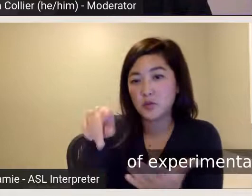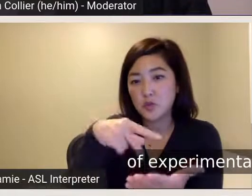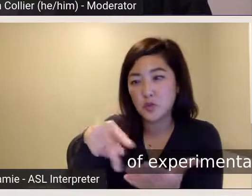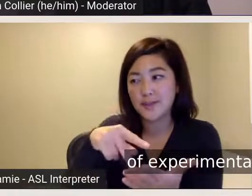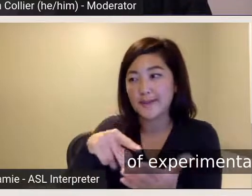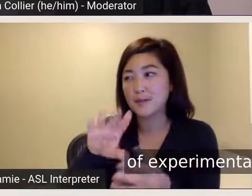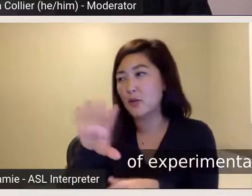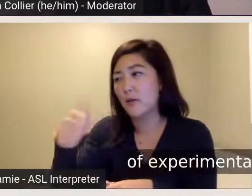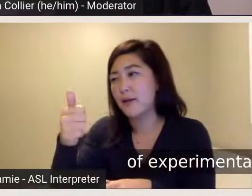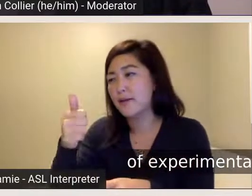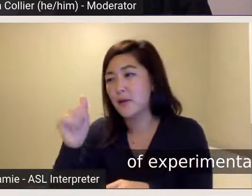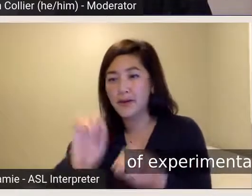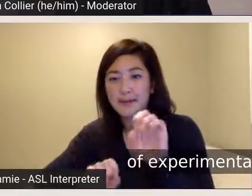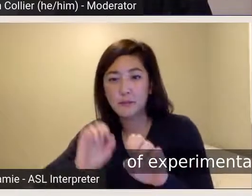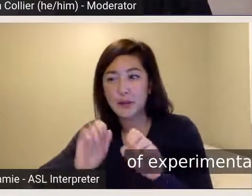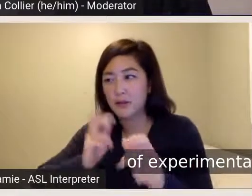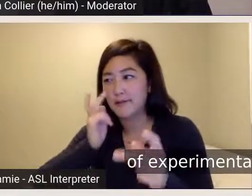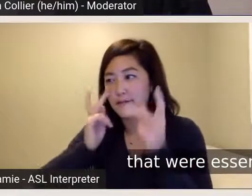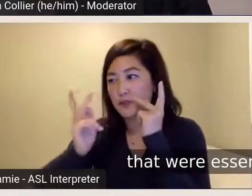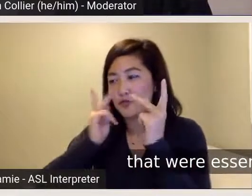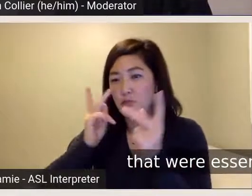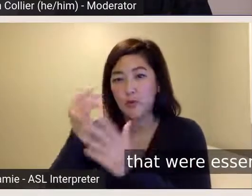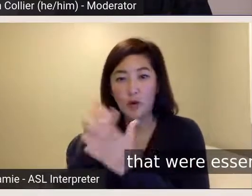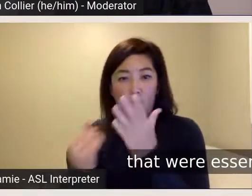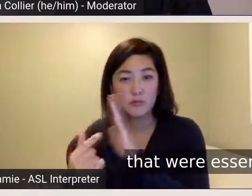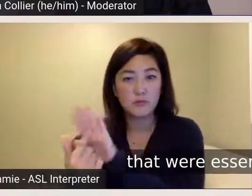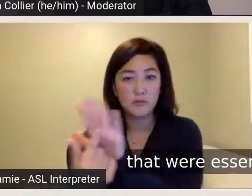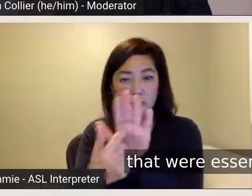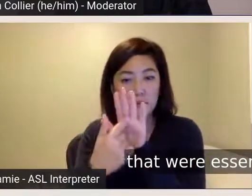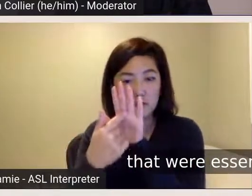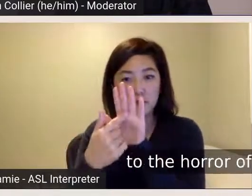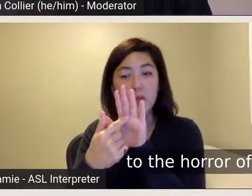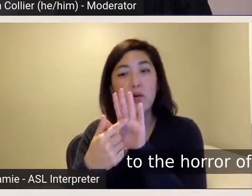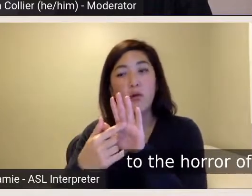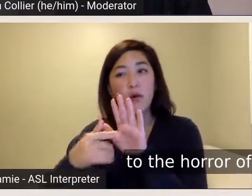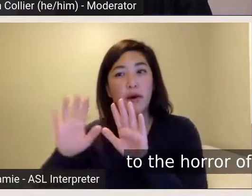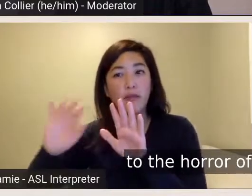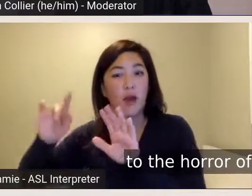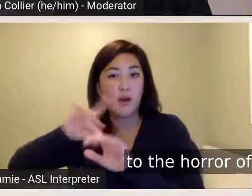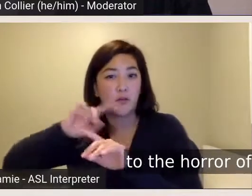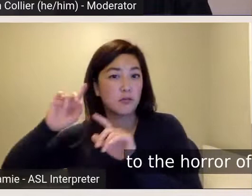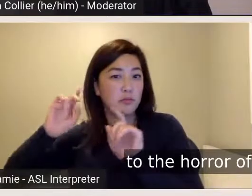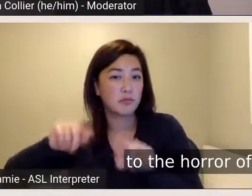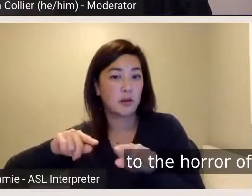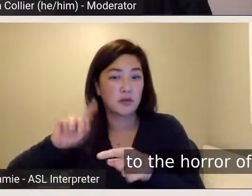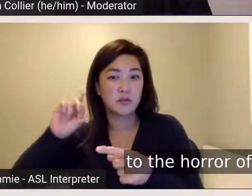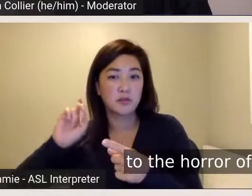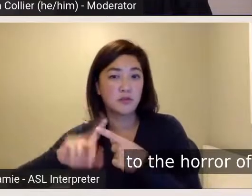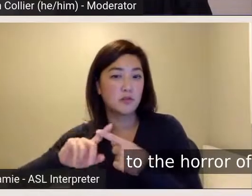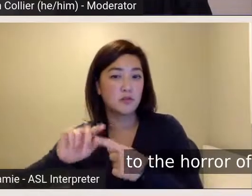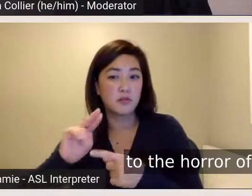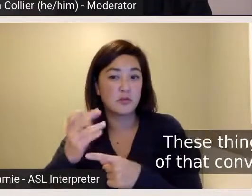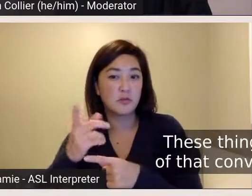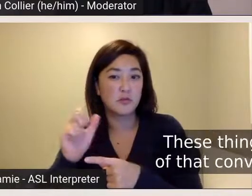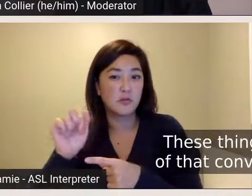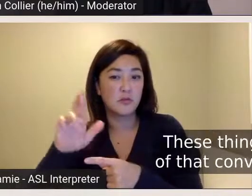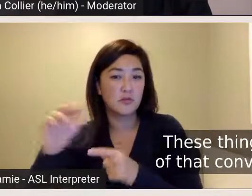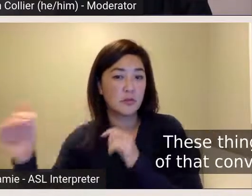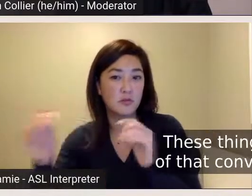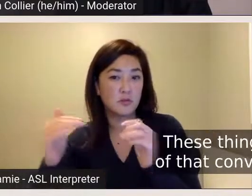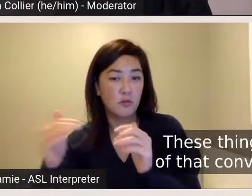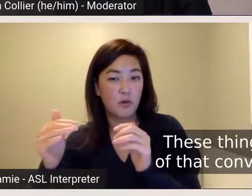of experimental visual art forms that were essentially in reaction to the horror of nuclear warfare.